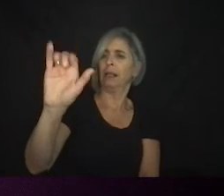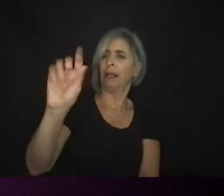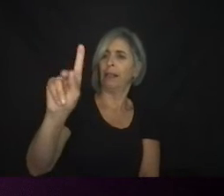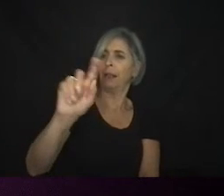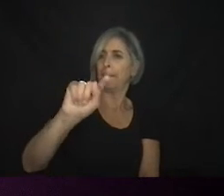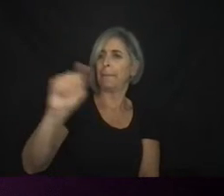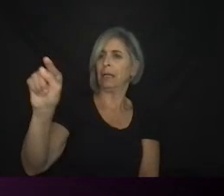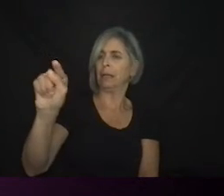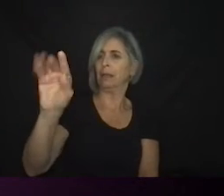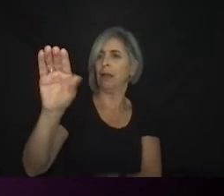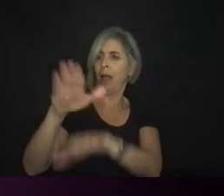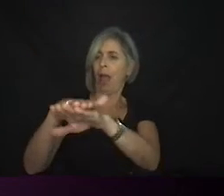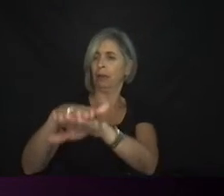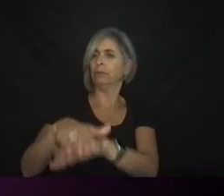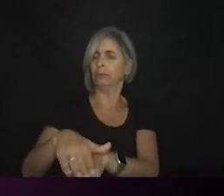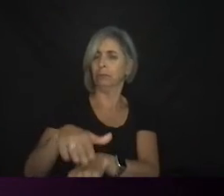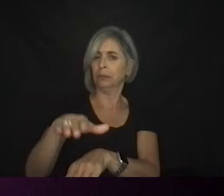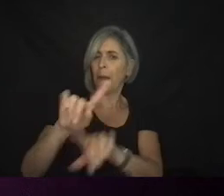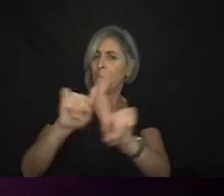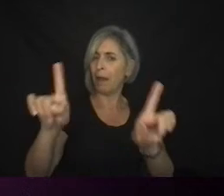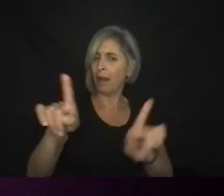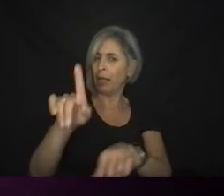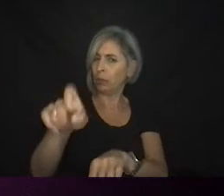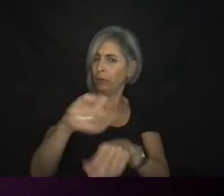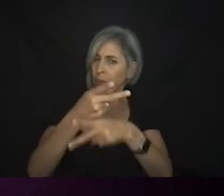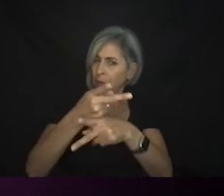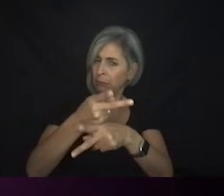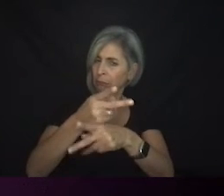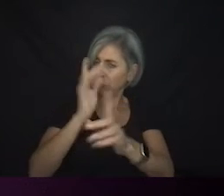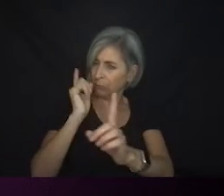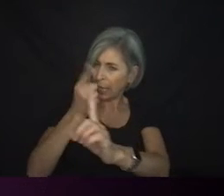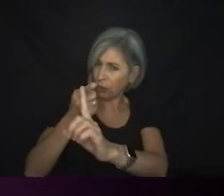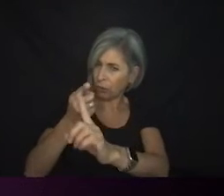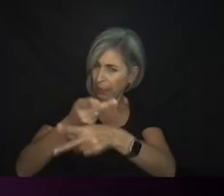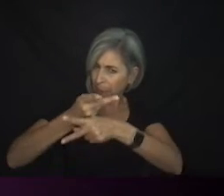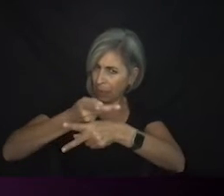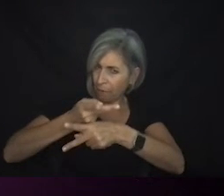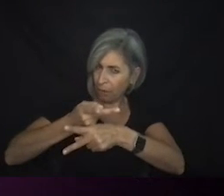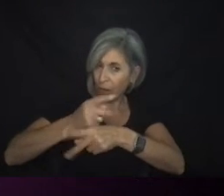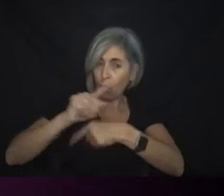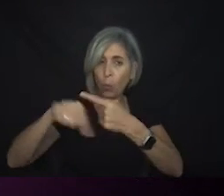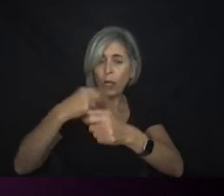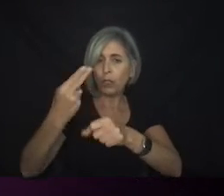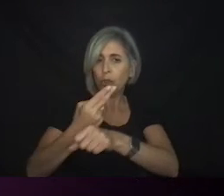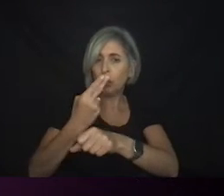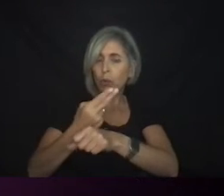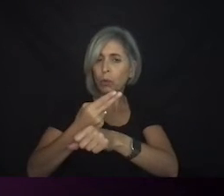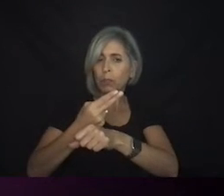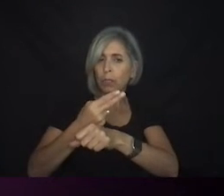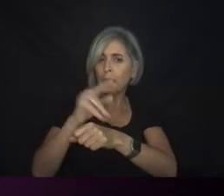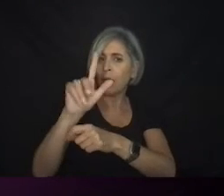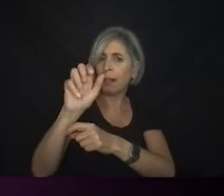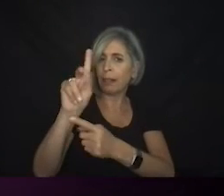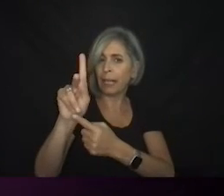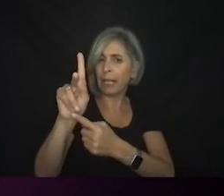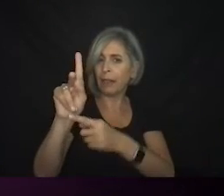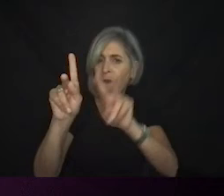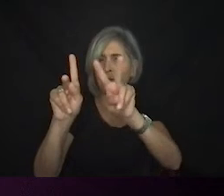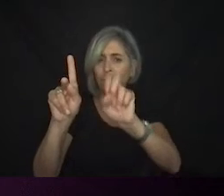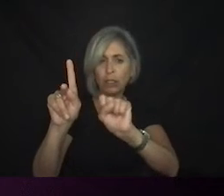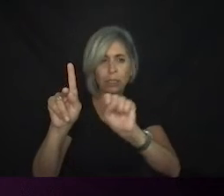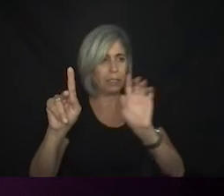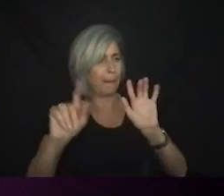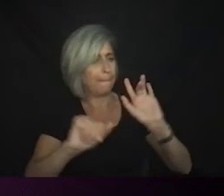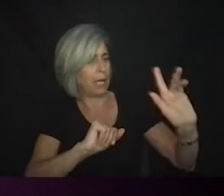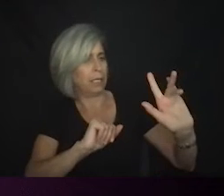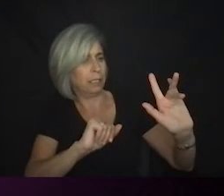something. But you have to be very intentional and very careful about when you choose to use links versus buttons, because